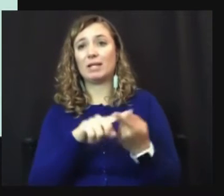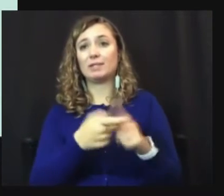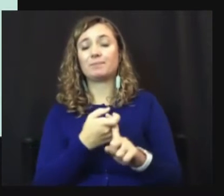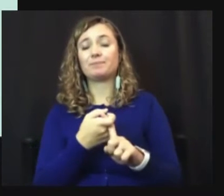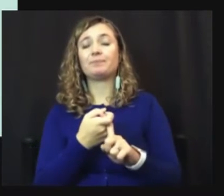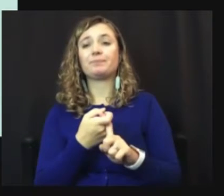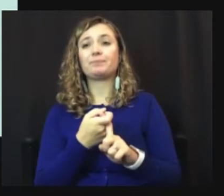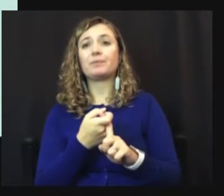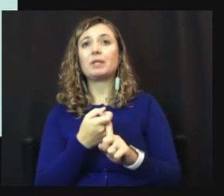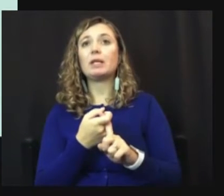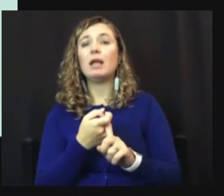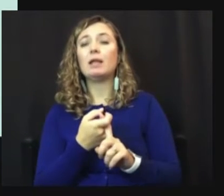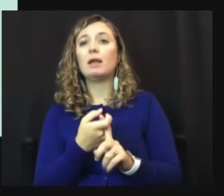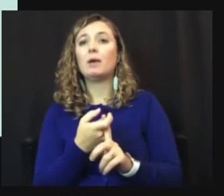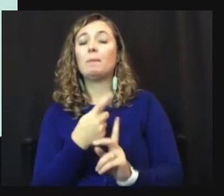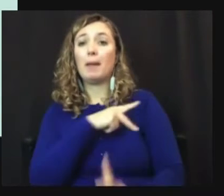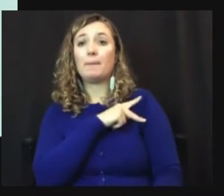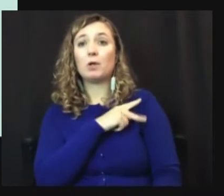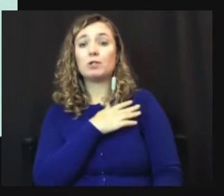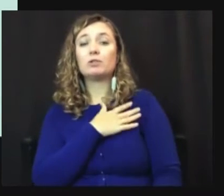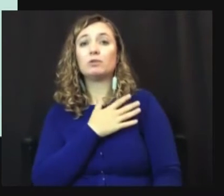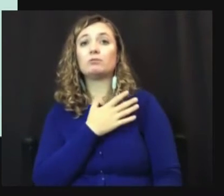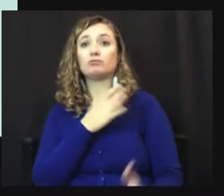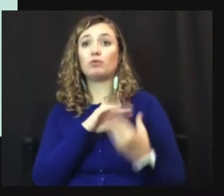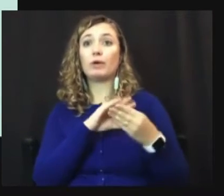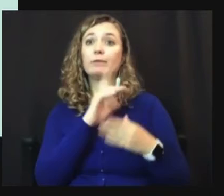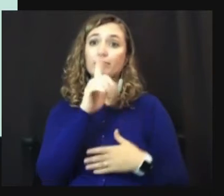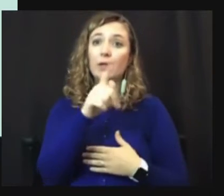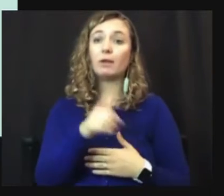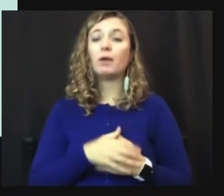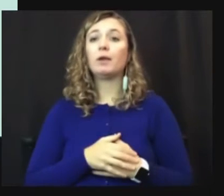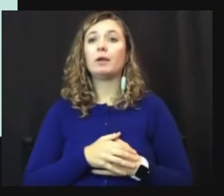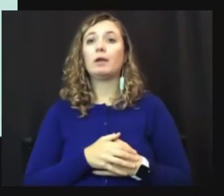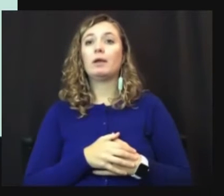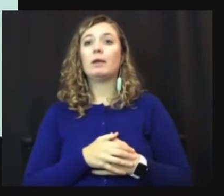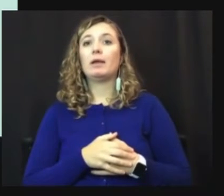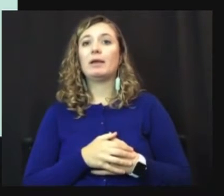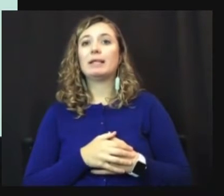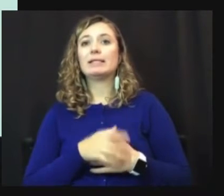on, is that in order to make friends, I cannot be myself.